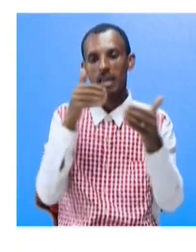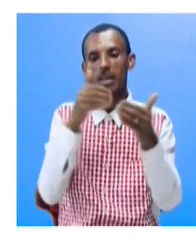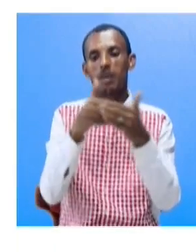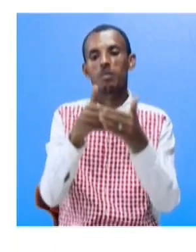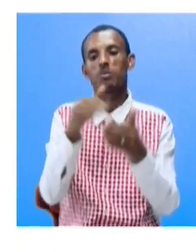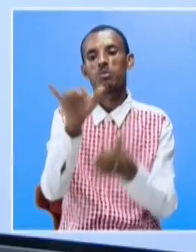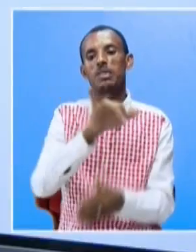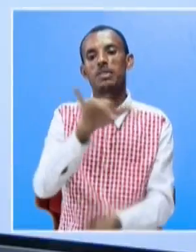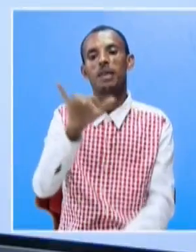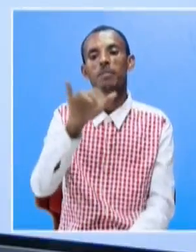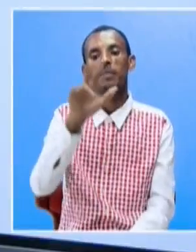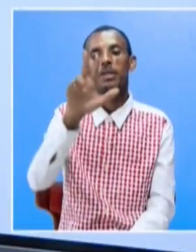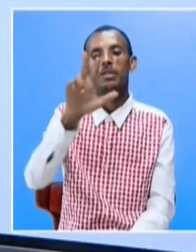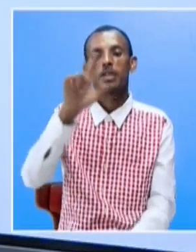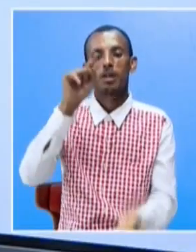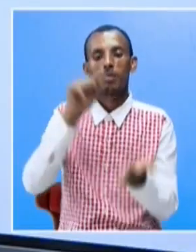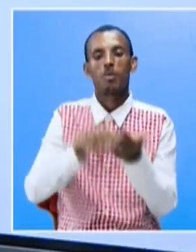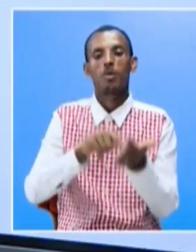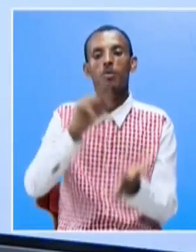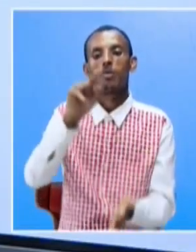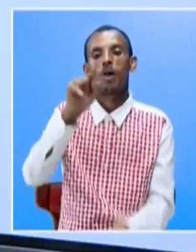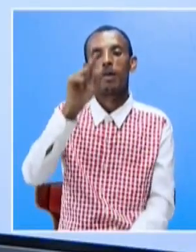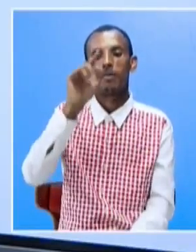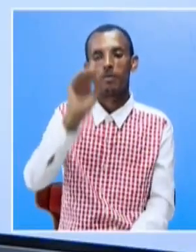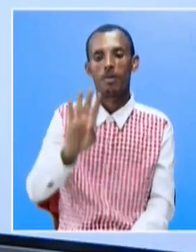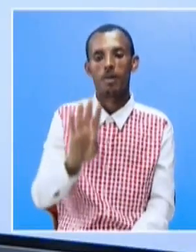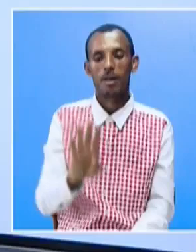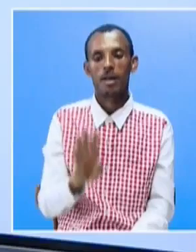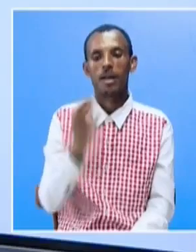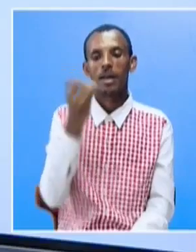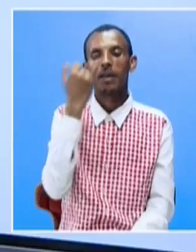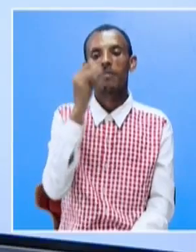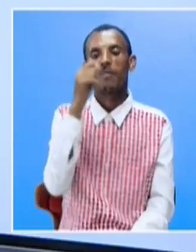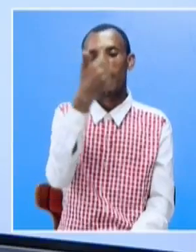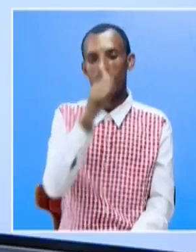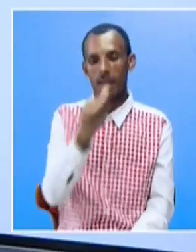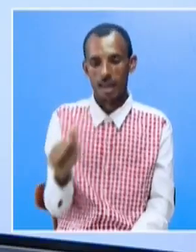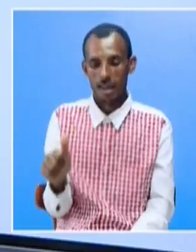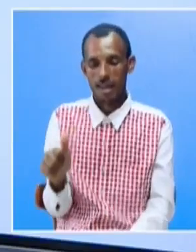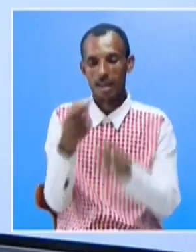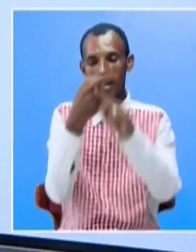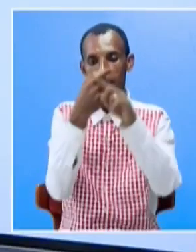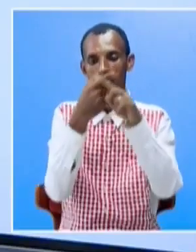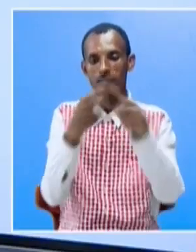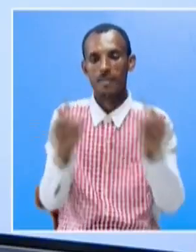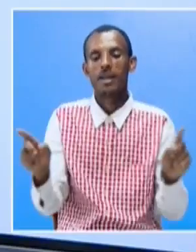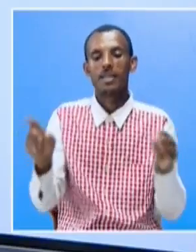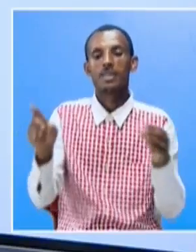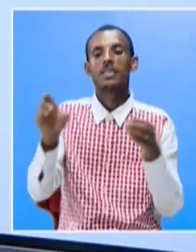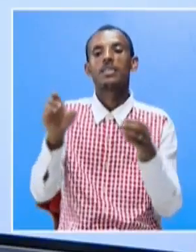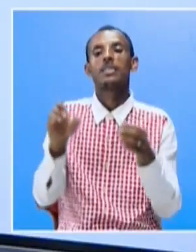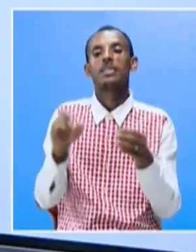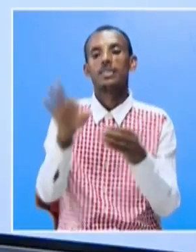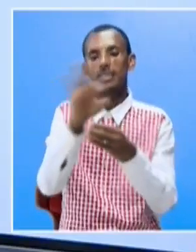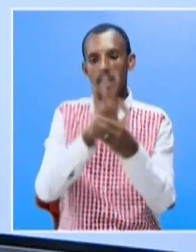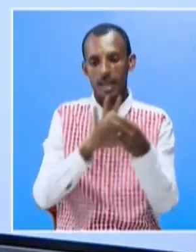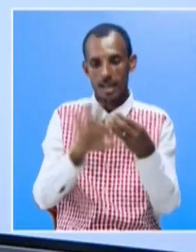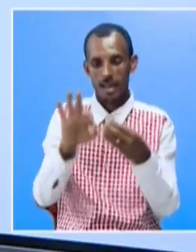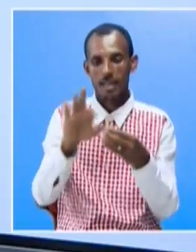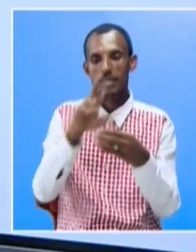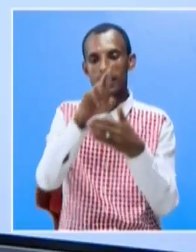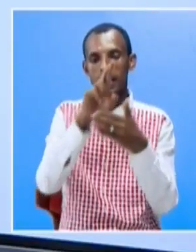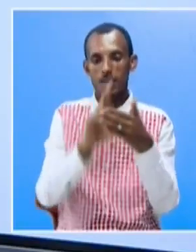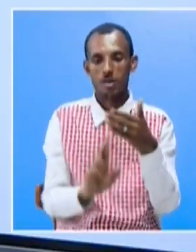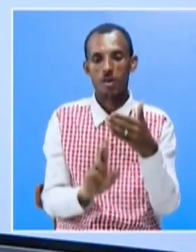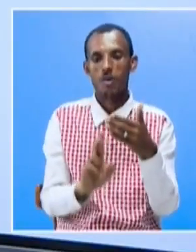same. So if you take any different circle, the ratio of circumference to